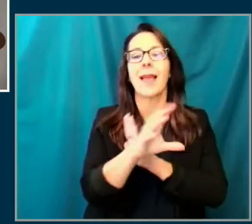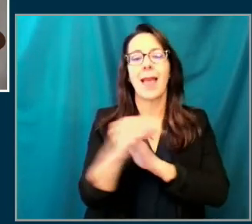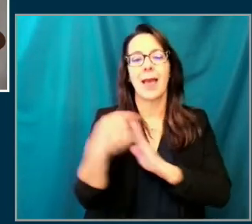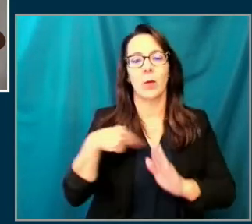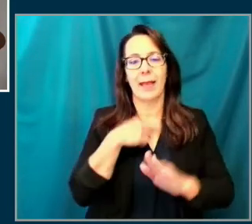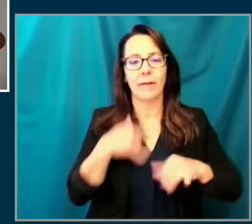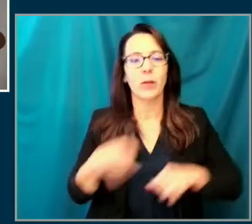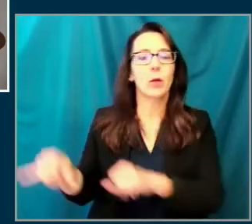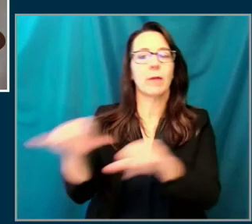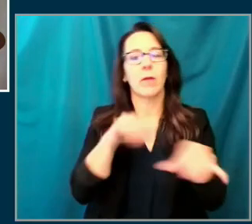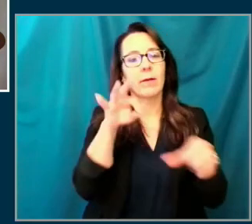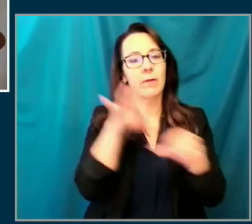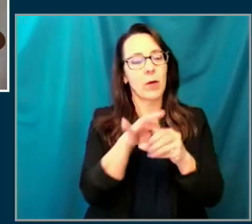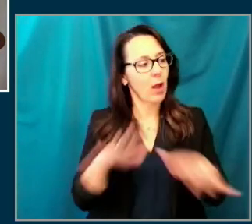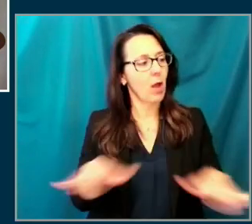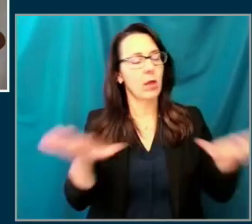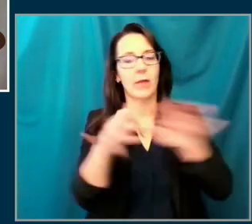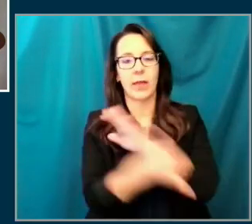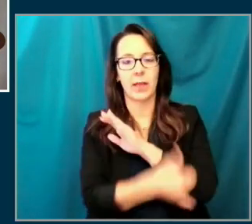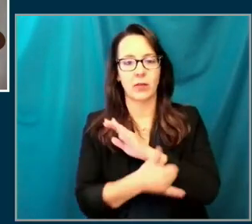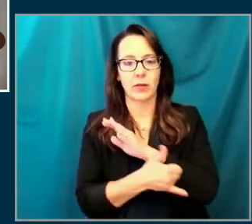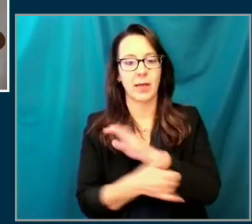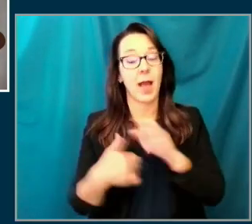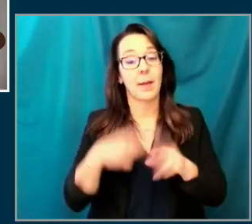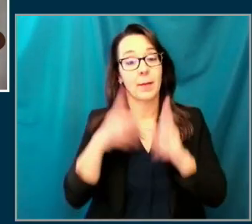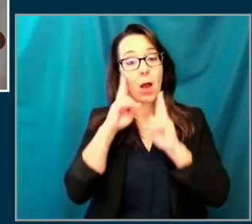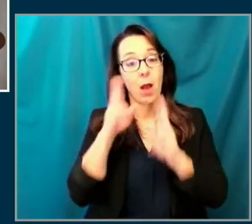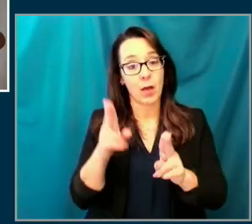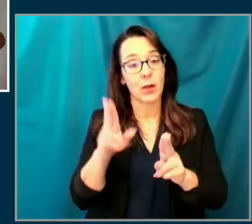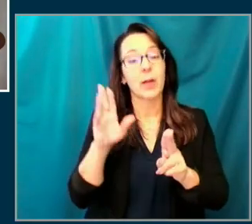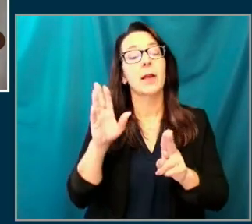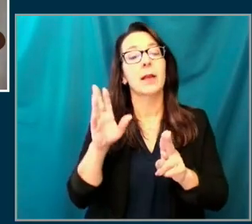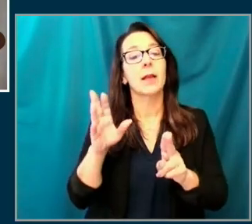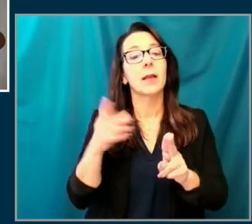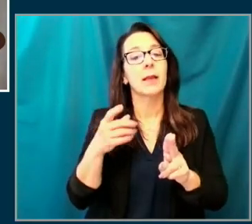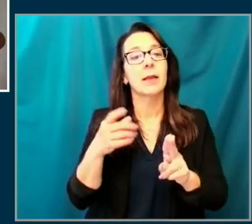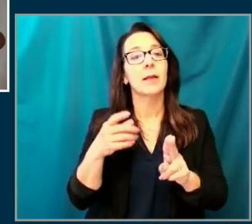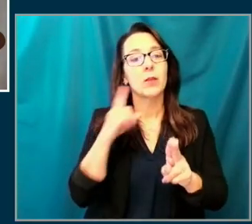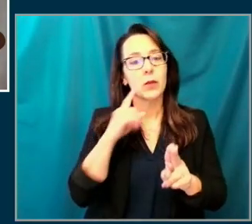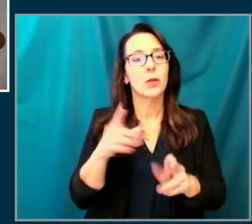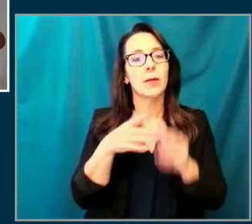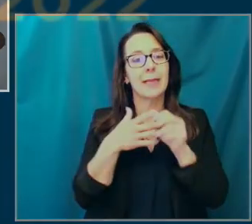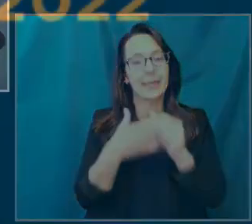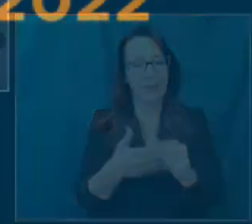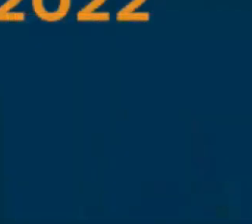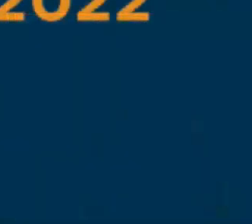honored California and the Democratic Party will lead, and we will continue to lead across the nation. Thank you so much.